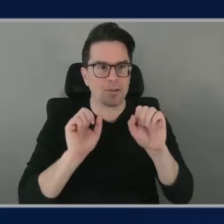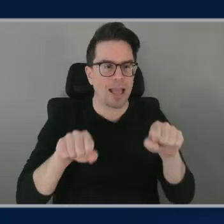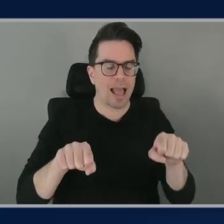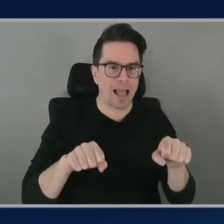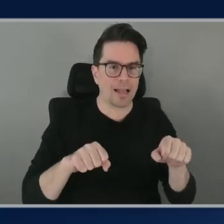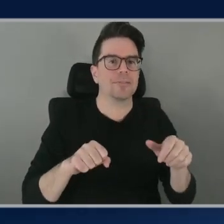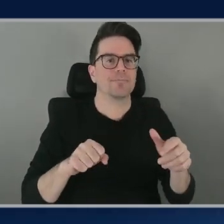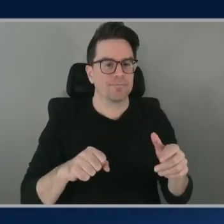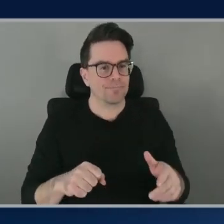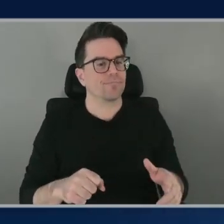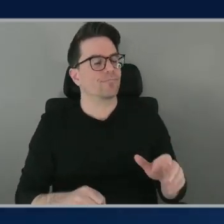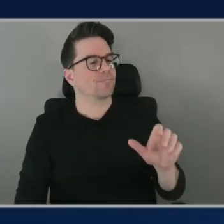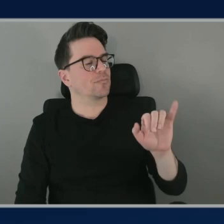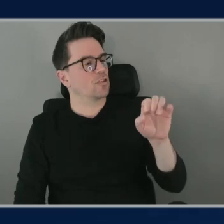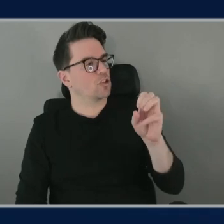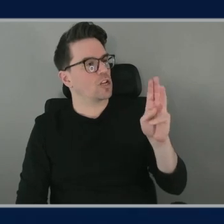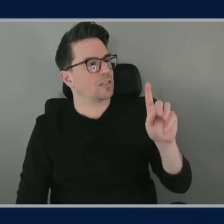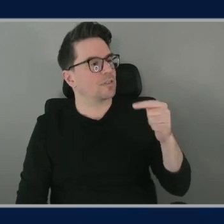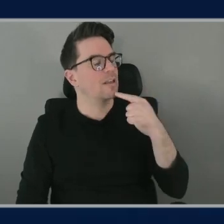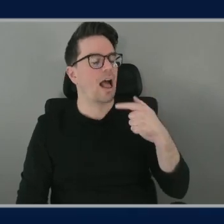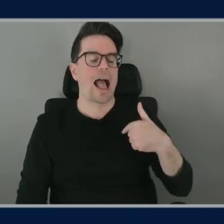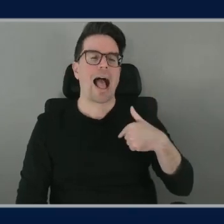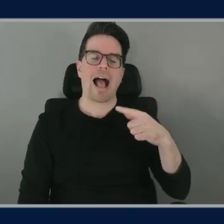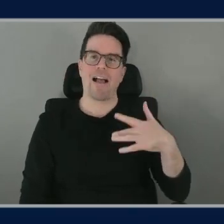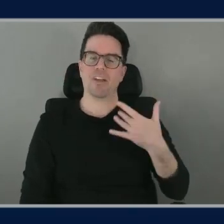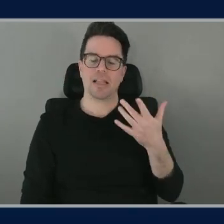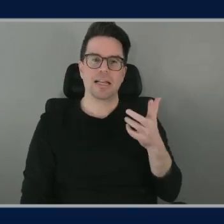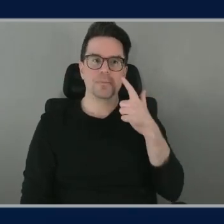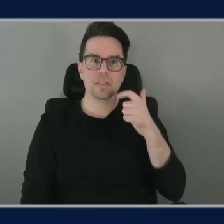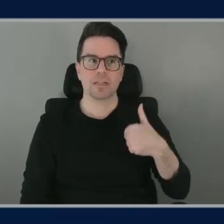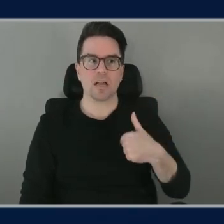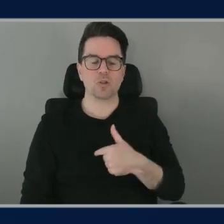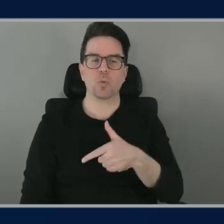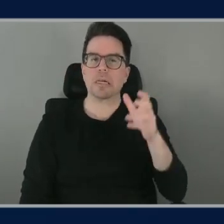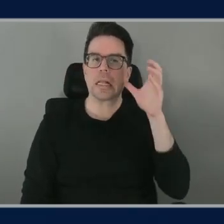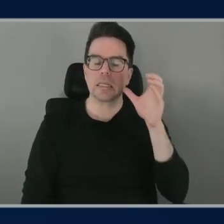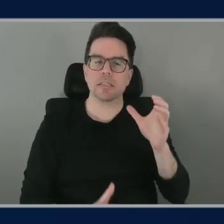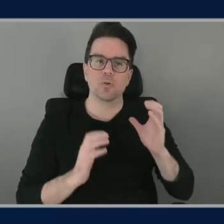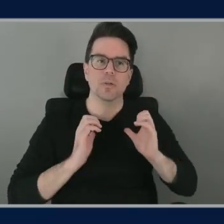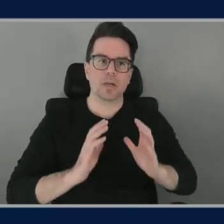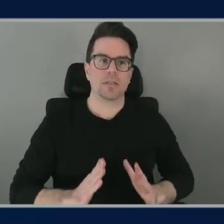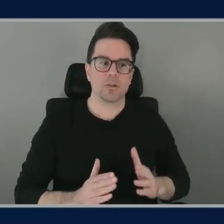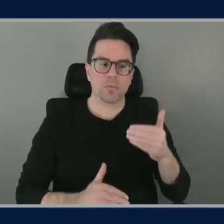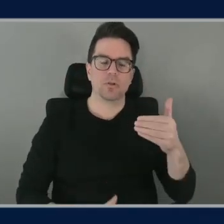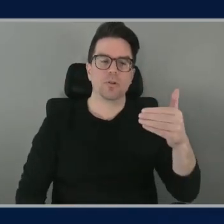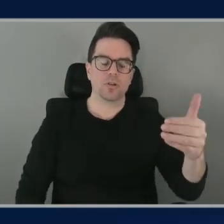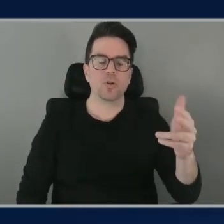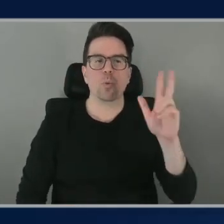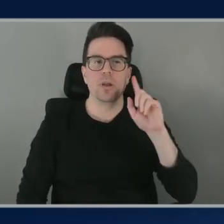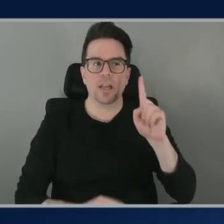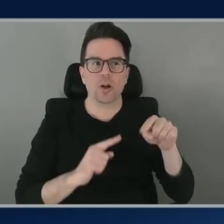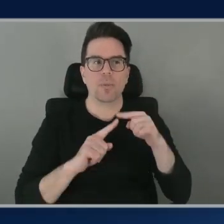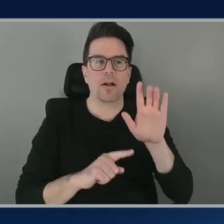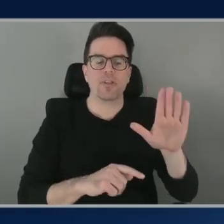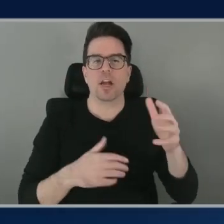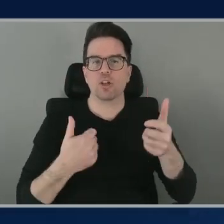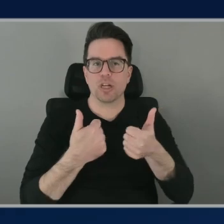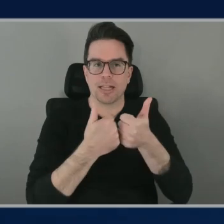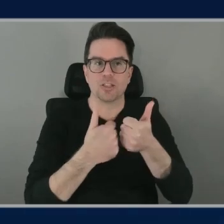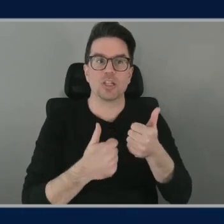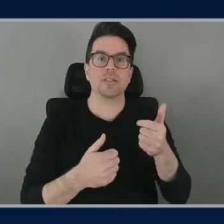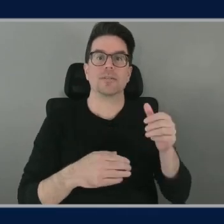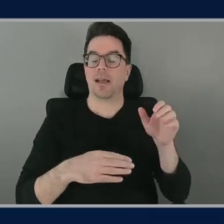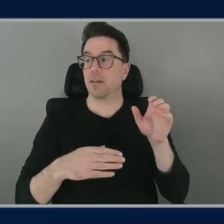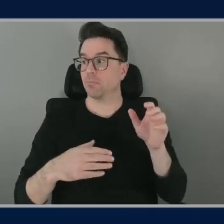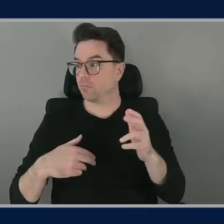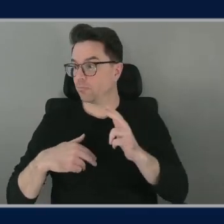say, what are the places that you're having challenges? And we got to hear about some of those challenges and like some of those features that we're building in. So we started the day with